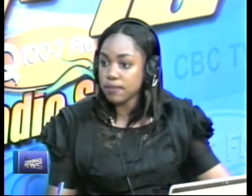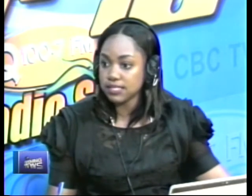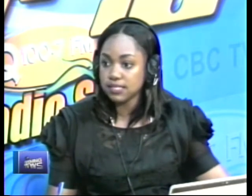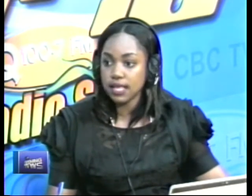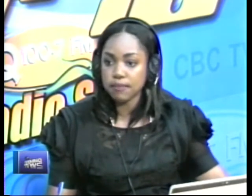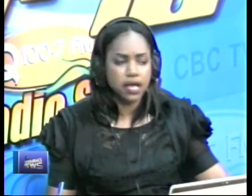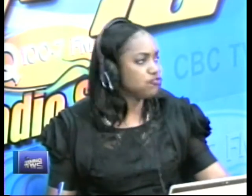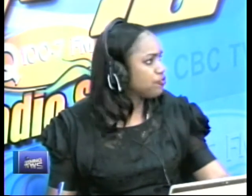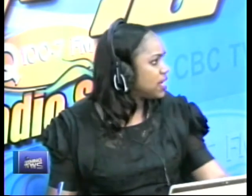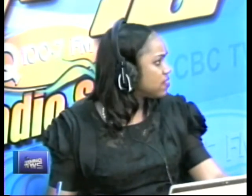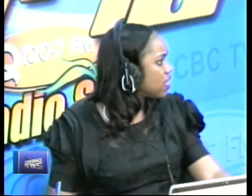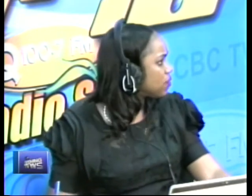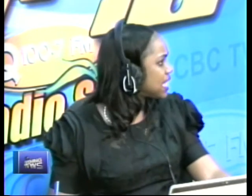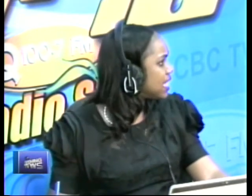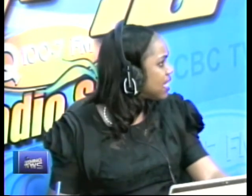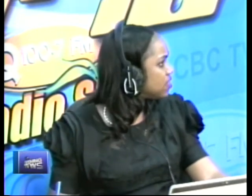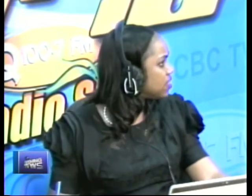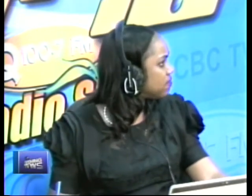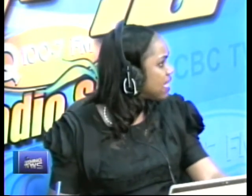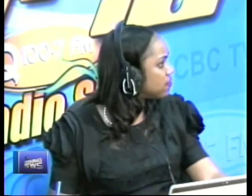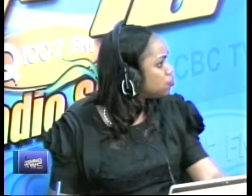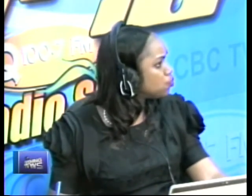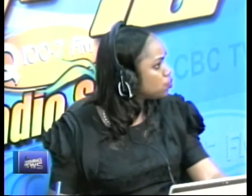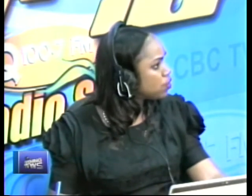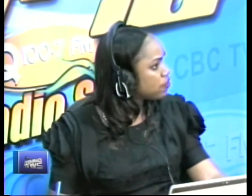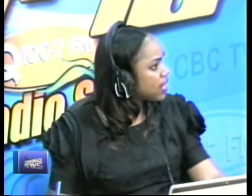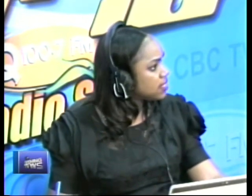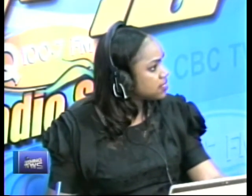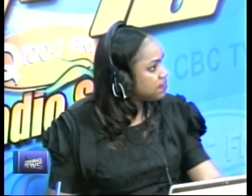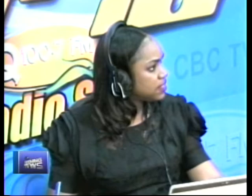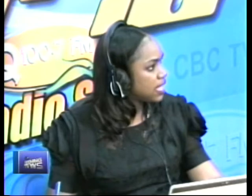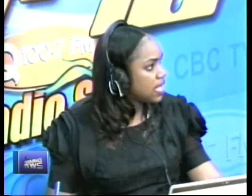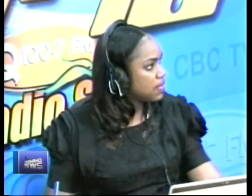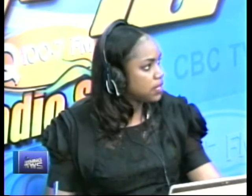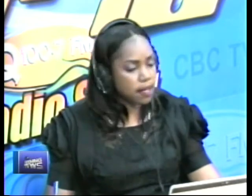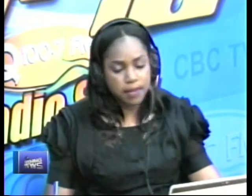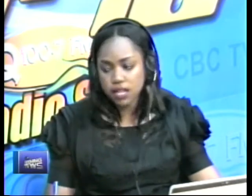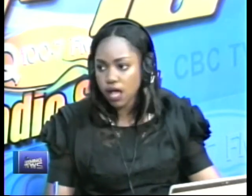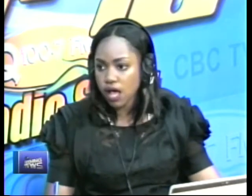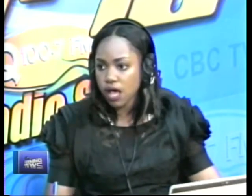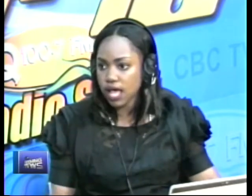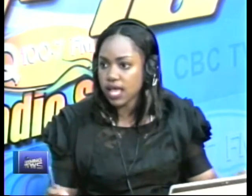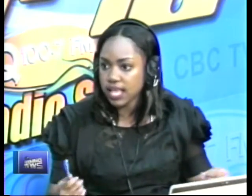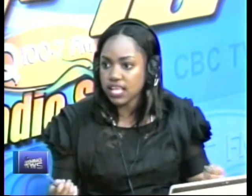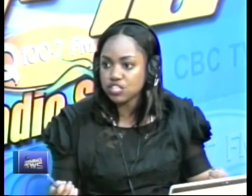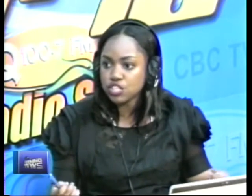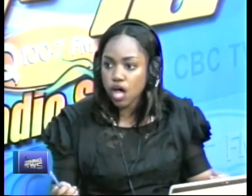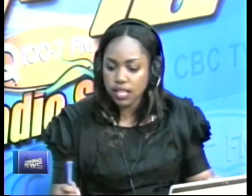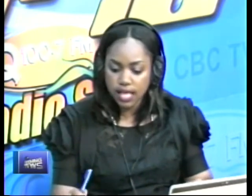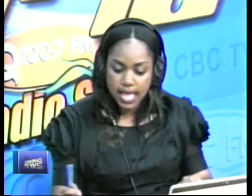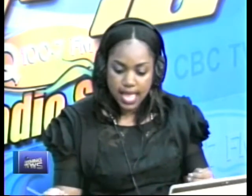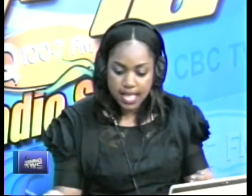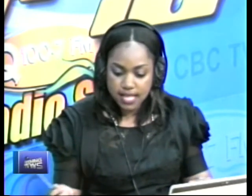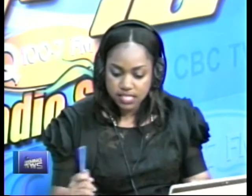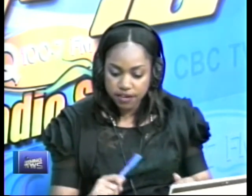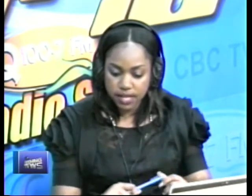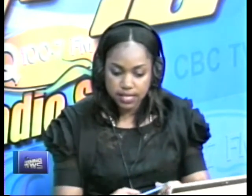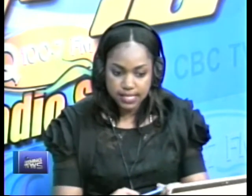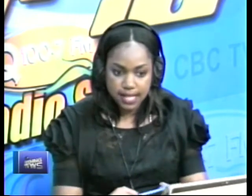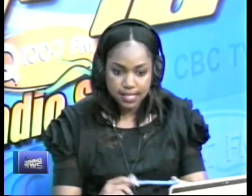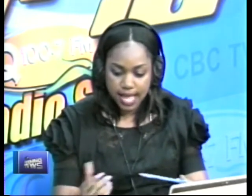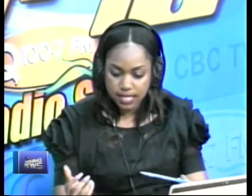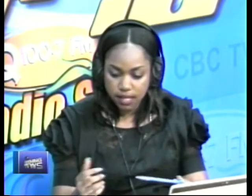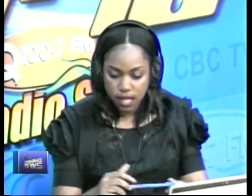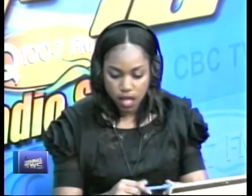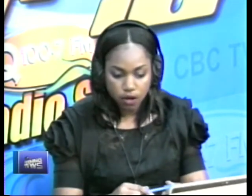or BCC and become trained. I think it was at a level of a level 2, right? Certificate in becoming a installer in this area of the